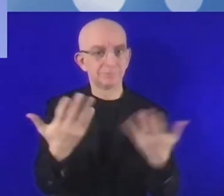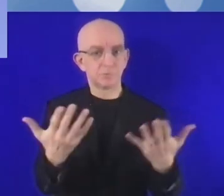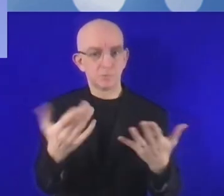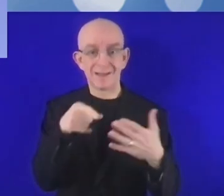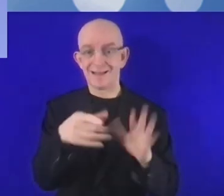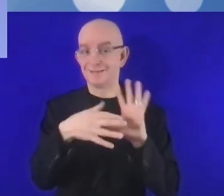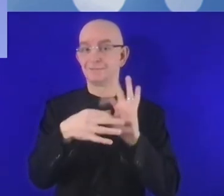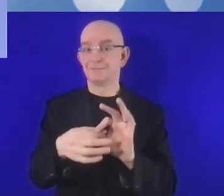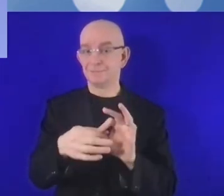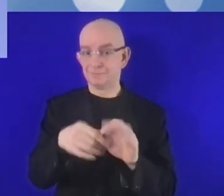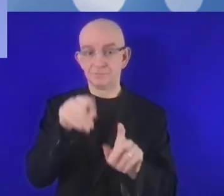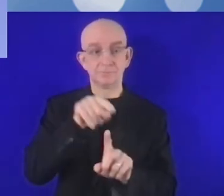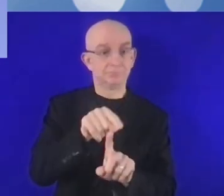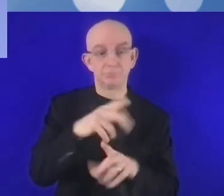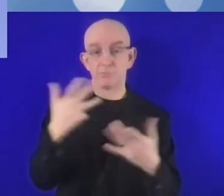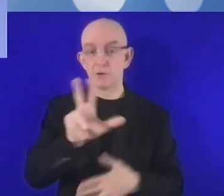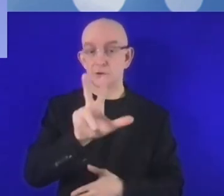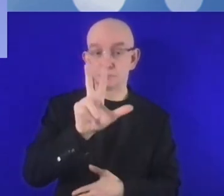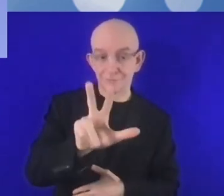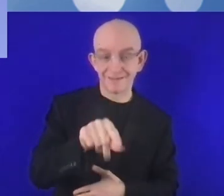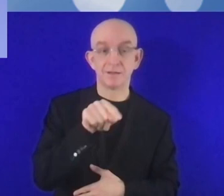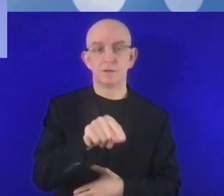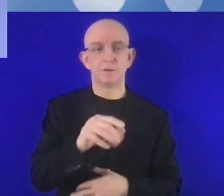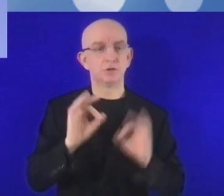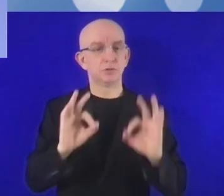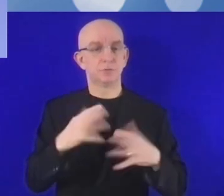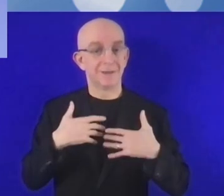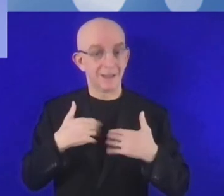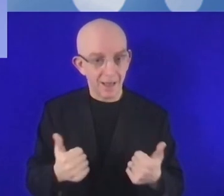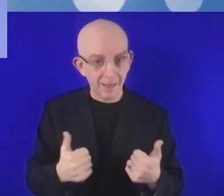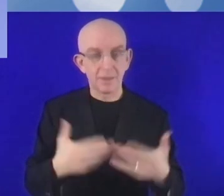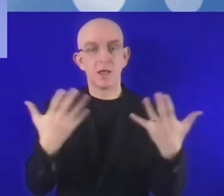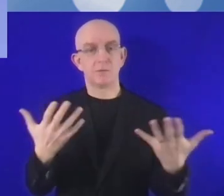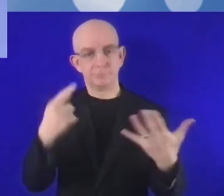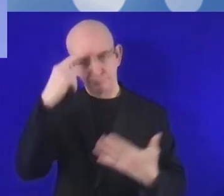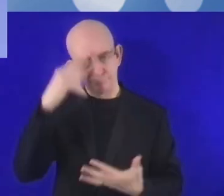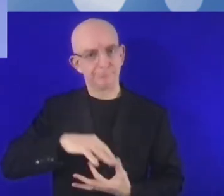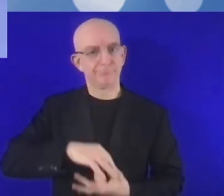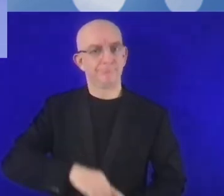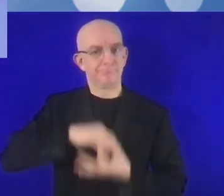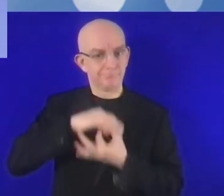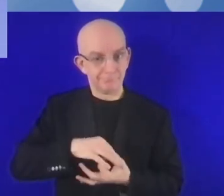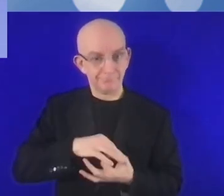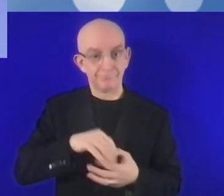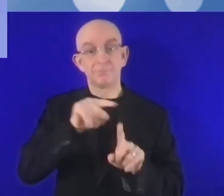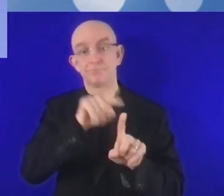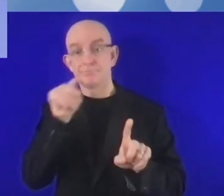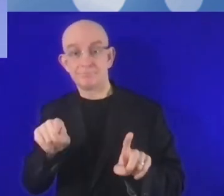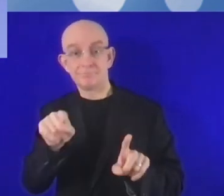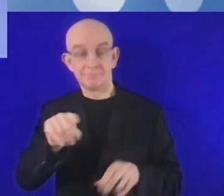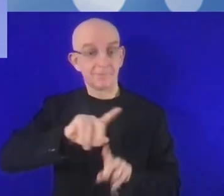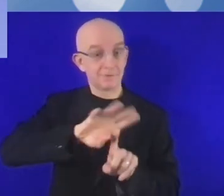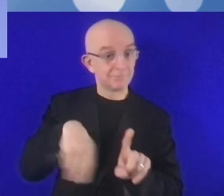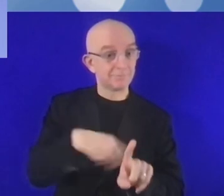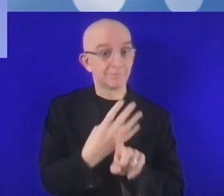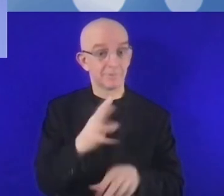So we know now that music influences our body and that quality music does it better. But why is it relevant in a world full of tech?